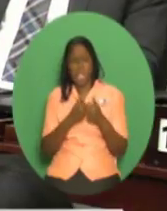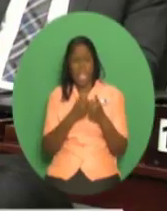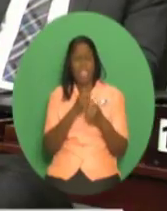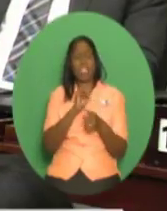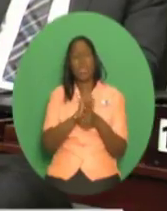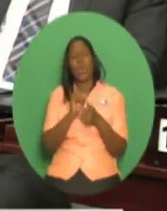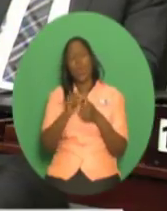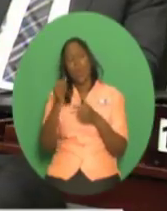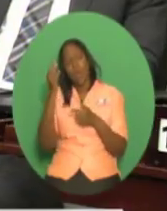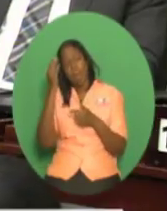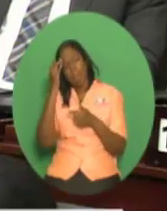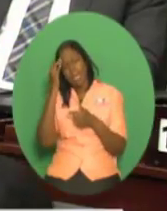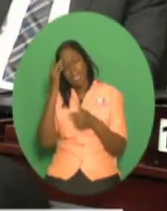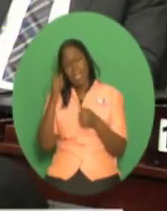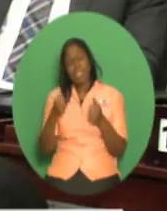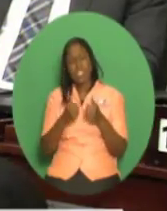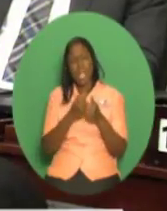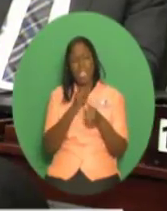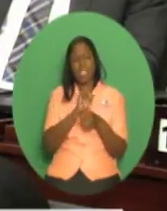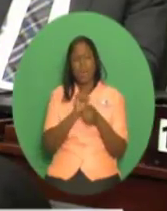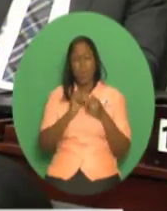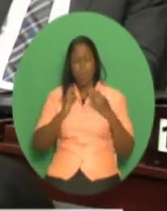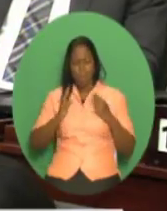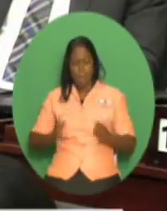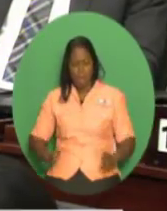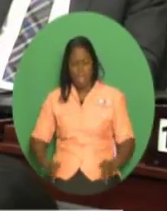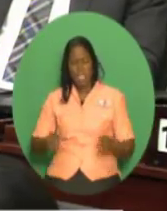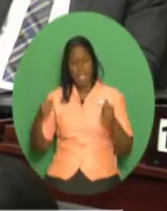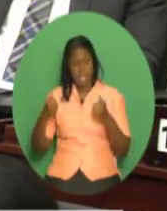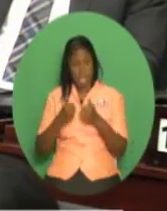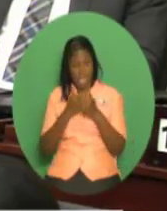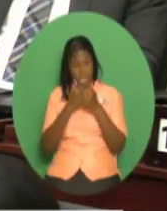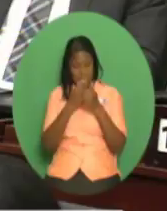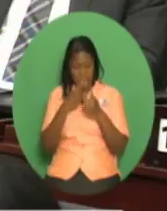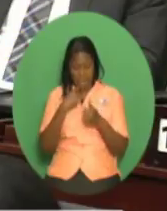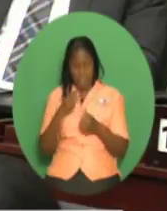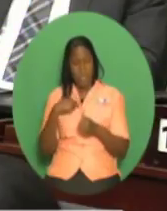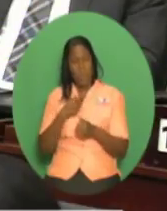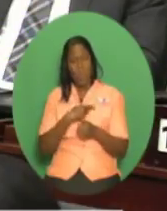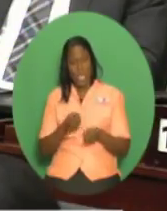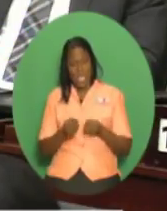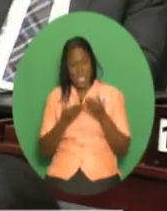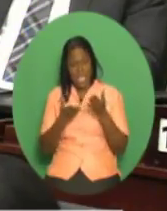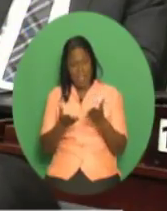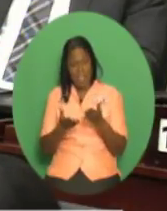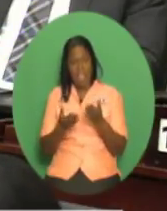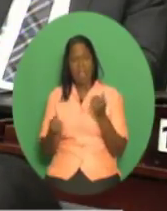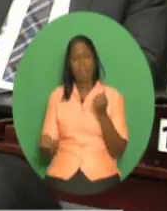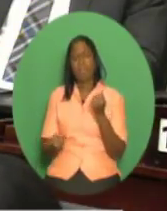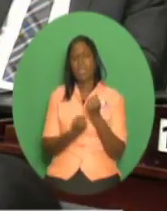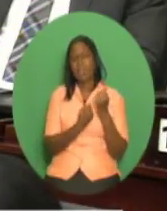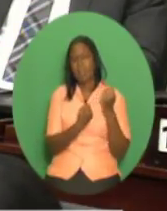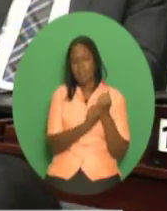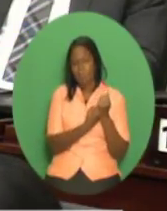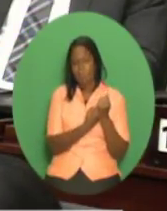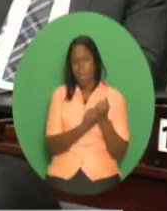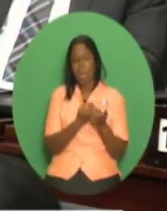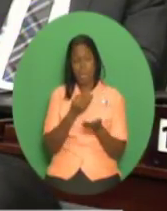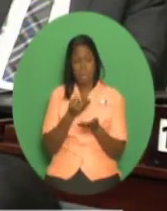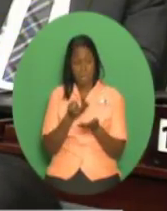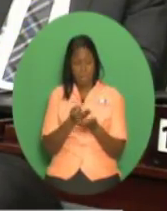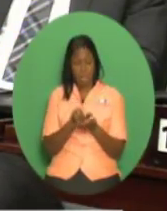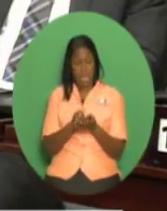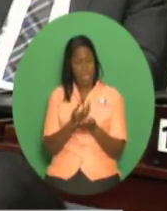We have been giving them the necessary support, both financially and our technical